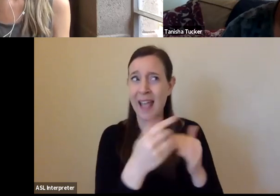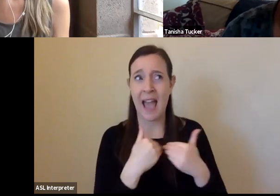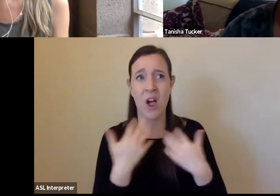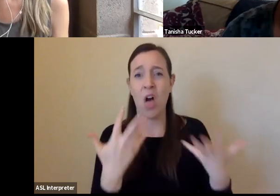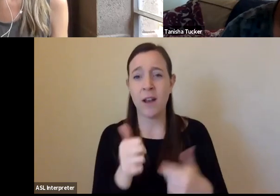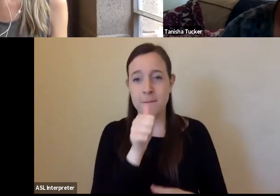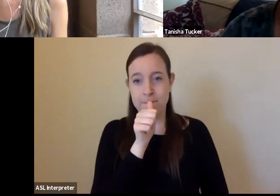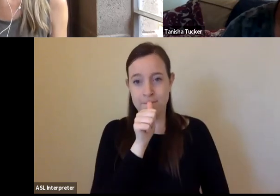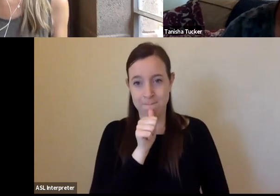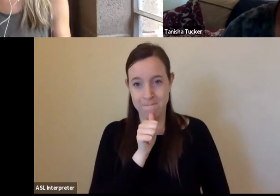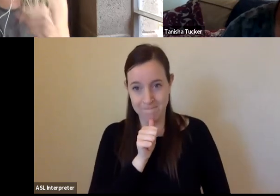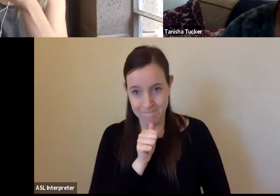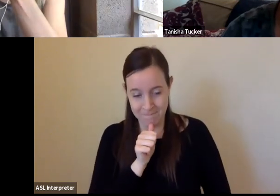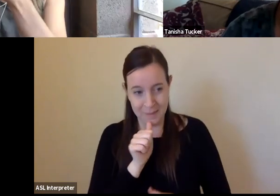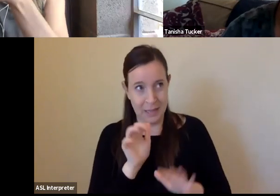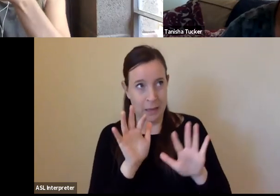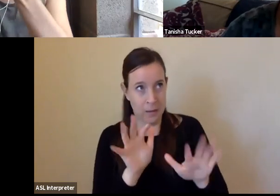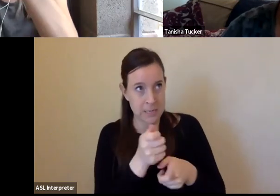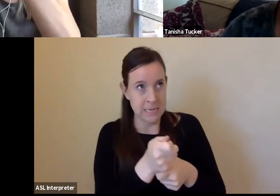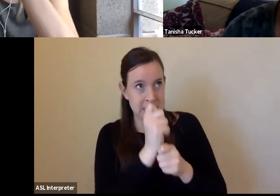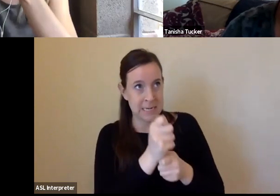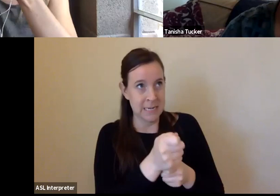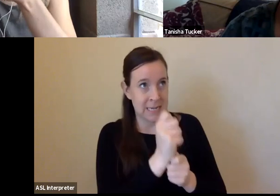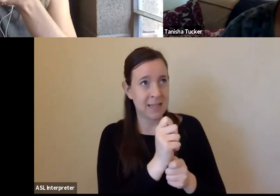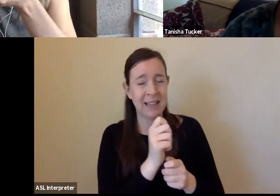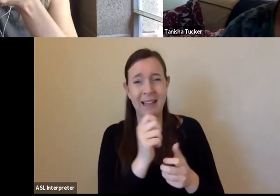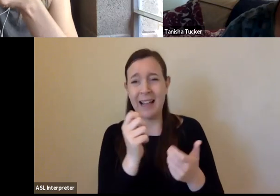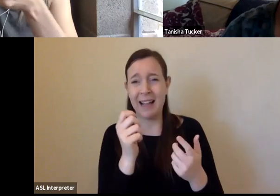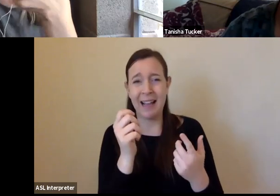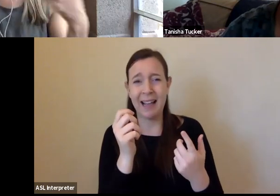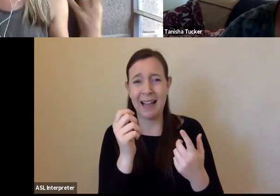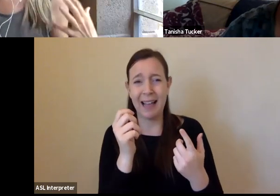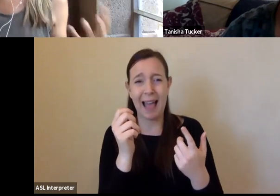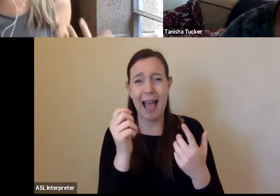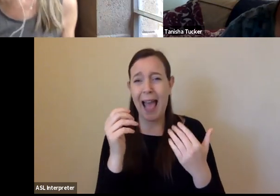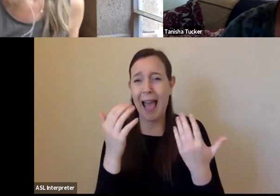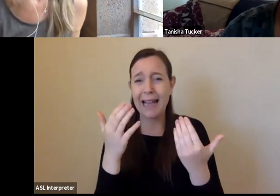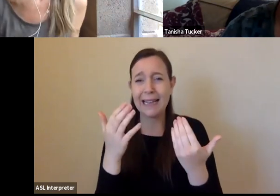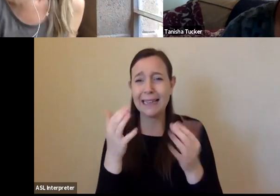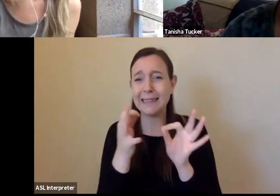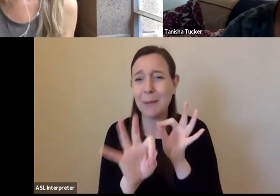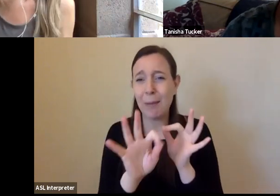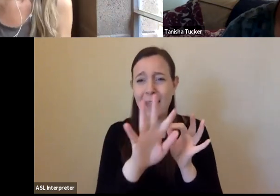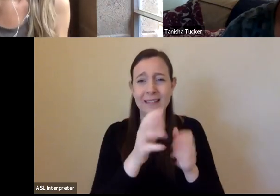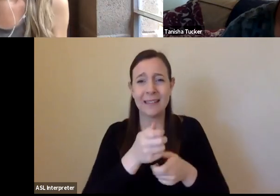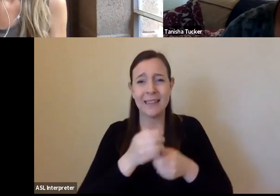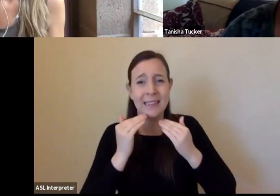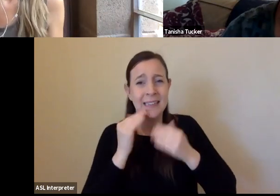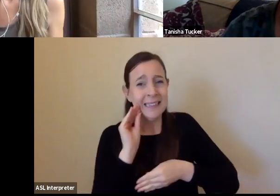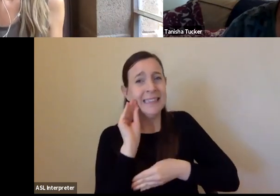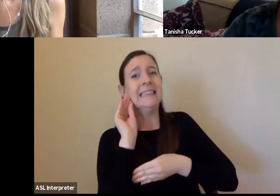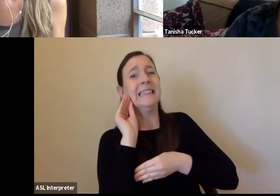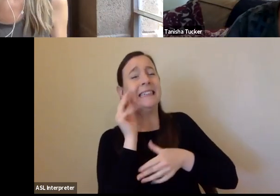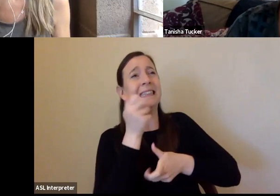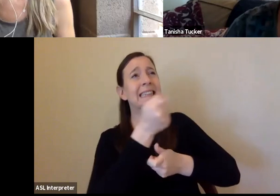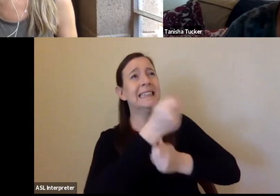work. Even just, you know, holding your hands up and your head up, and you know, it's taxing. It's